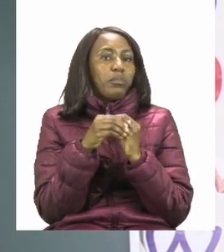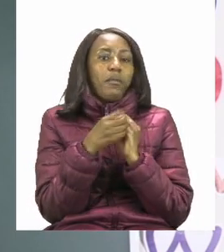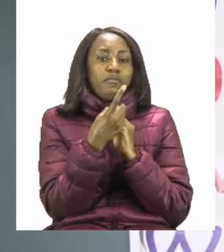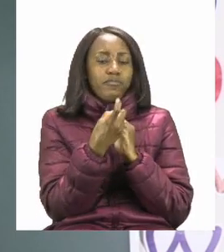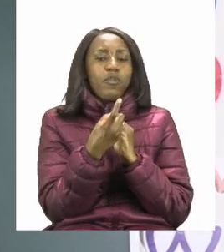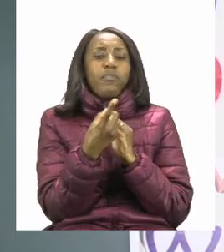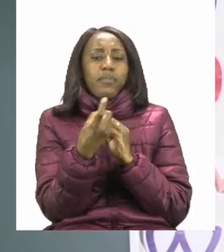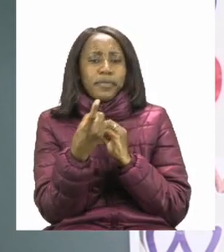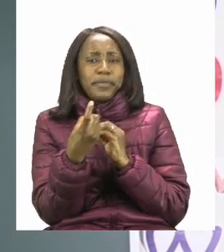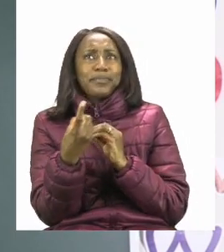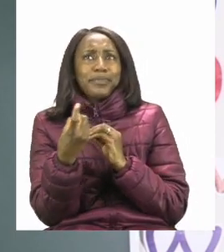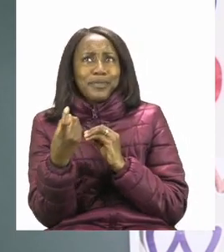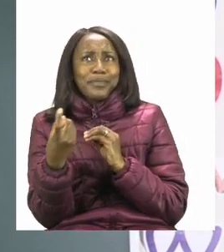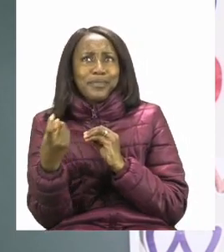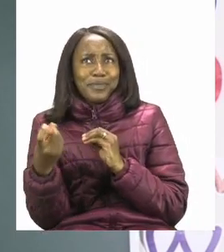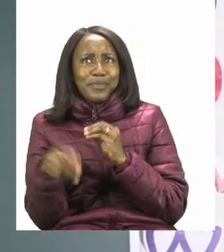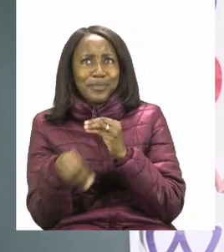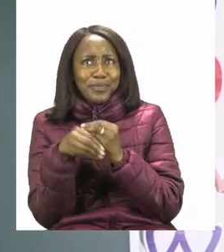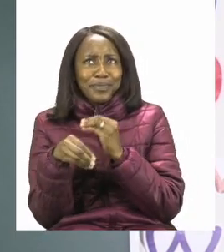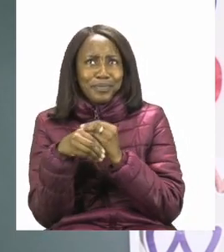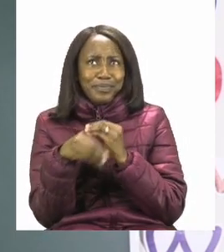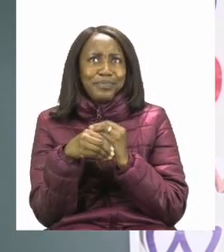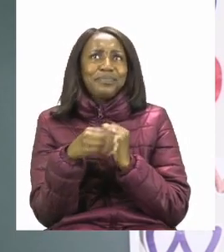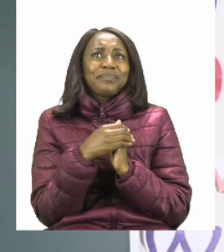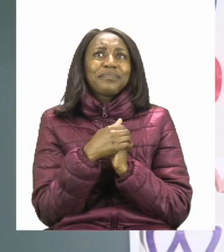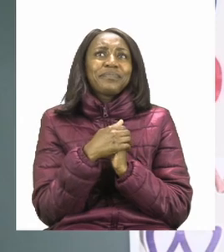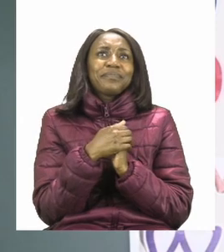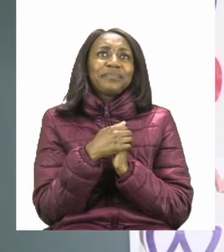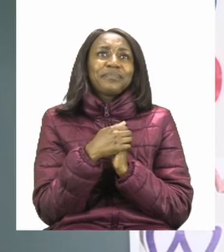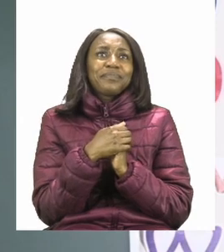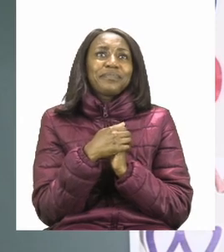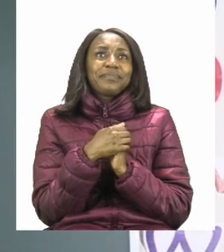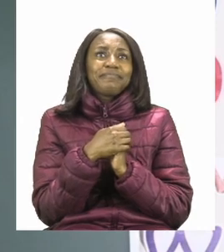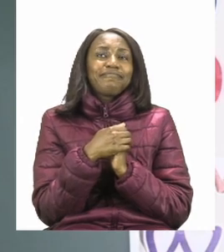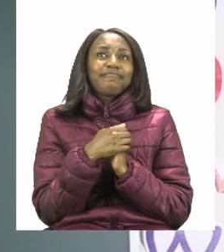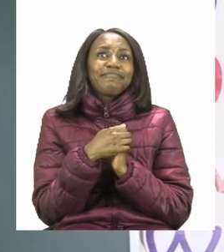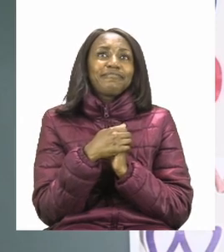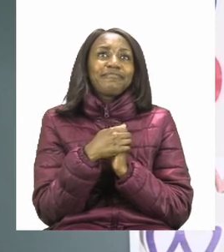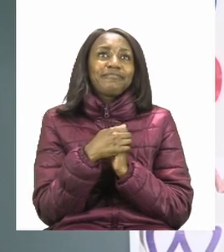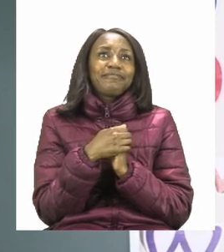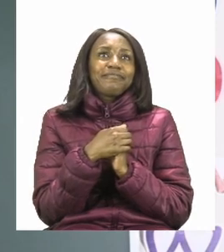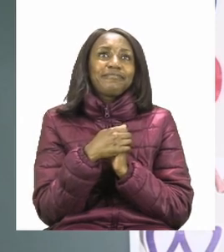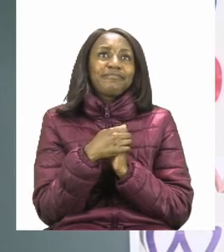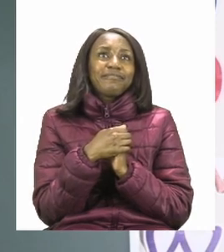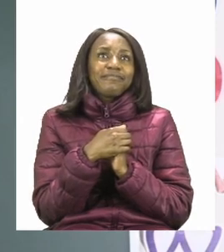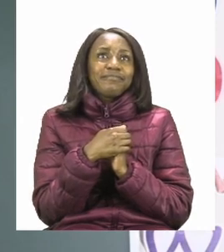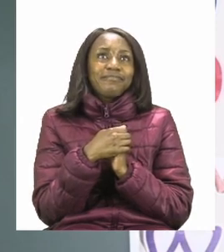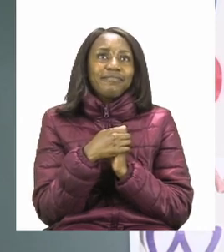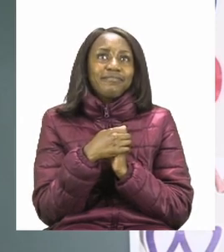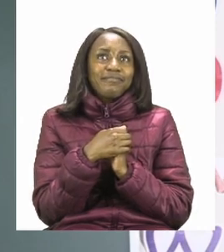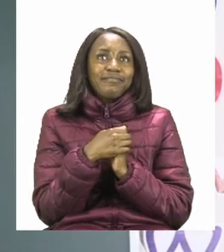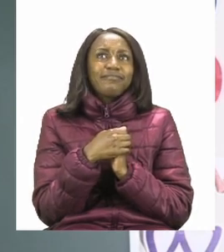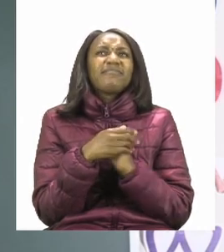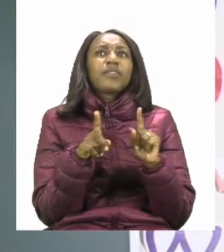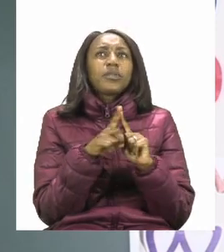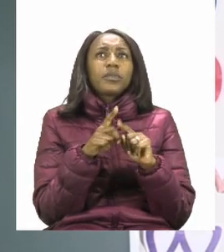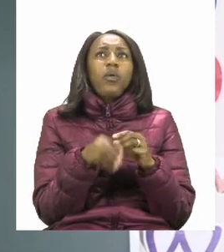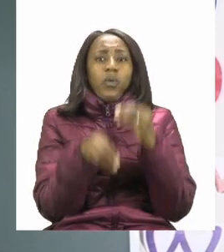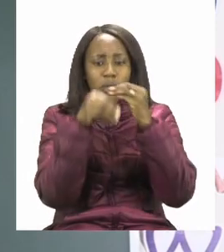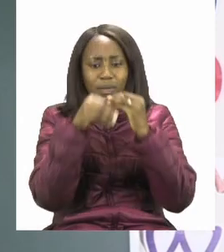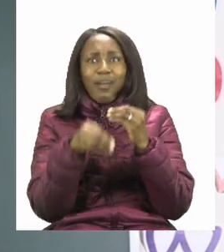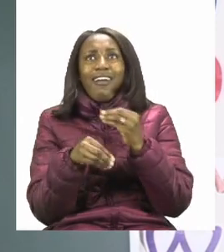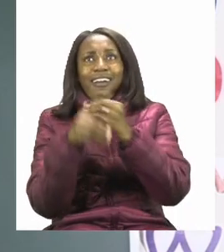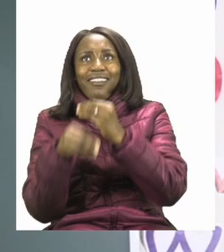more. Remember, when we are timesing or multiplying, it's the same as repeated